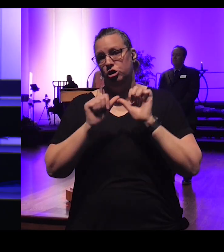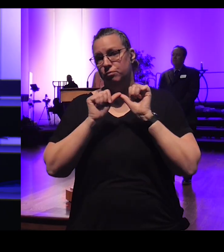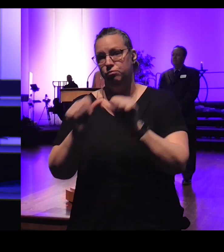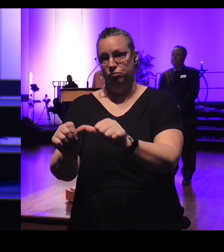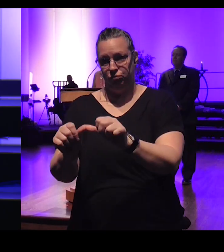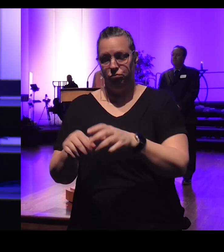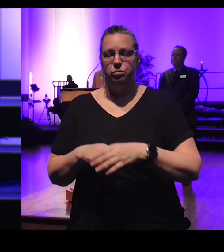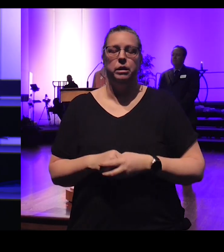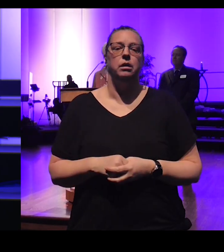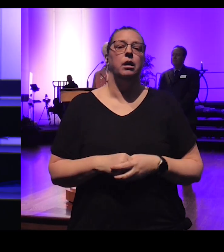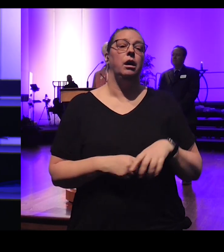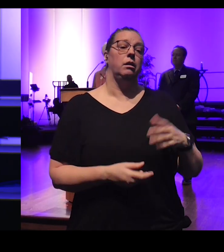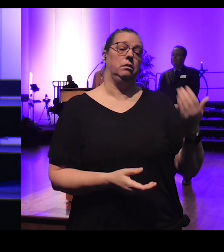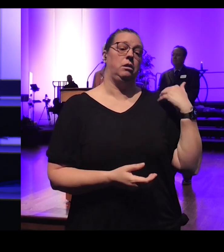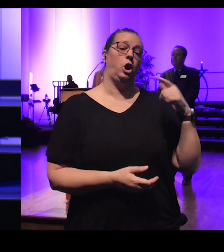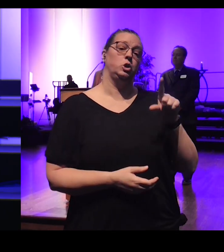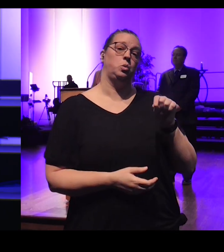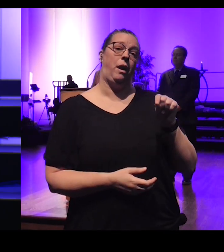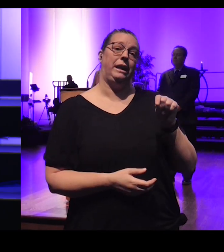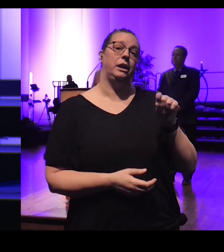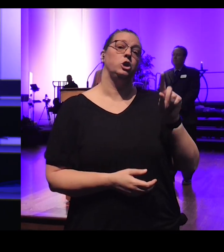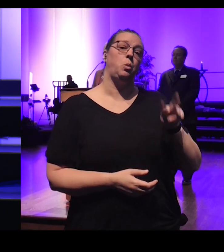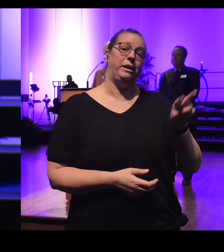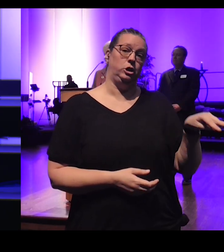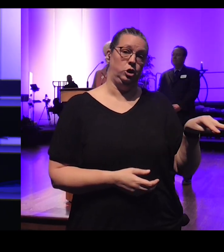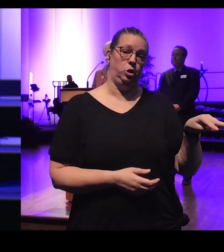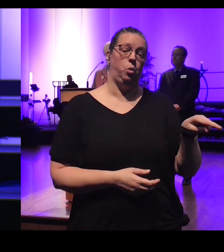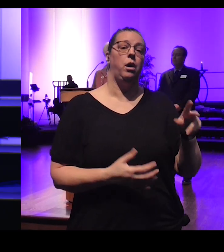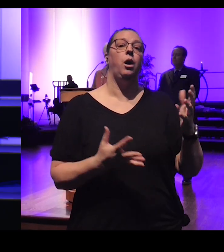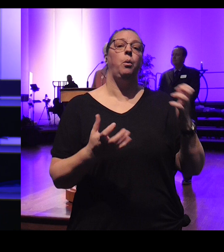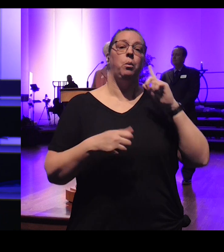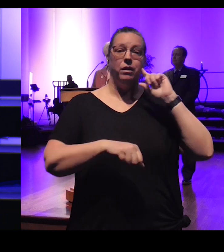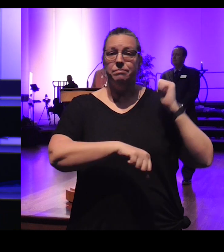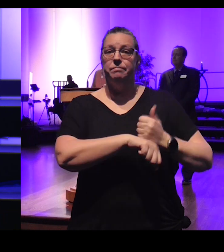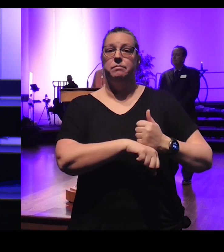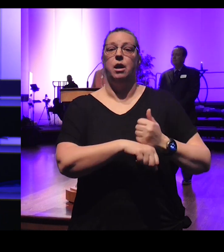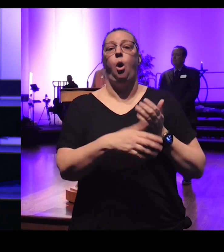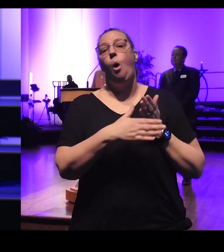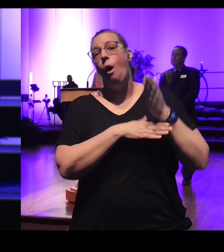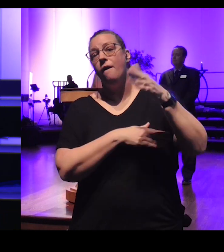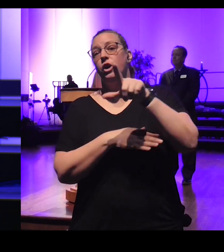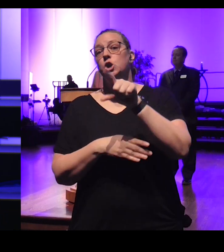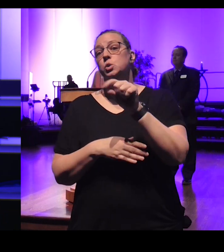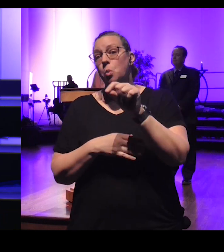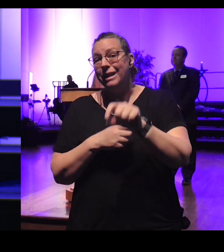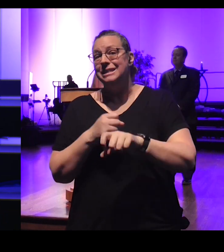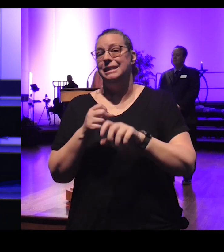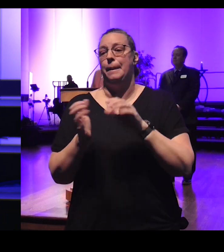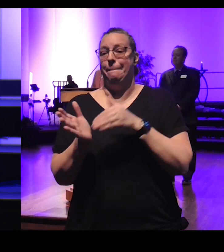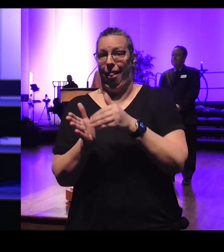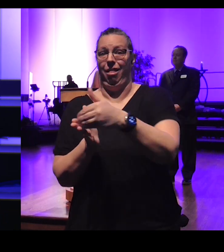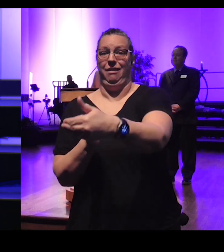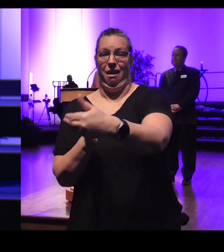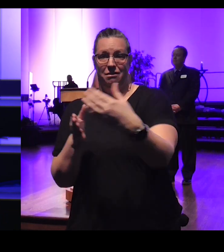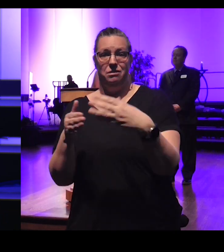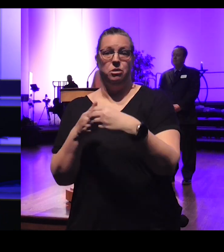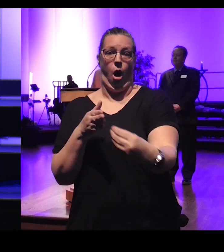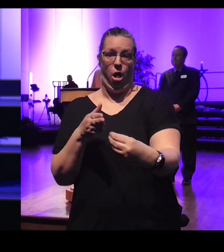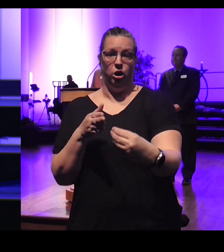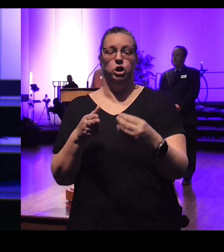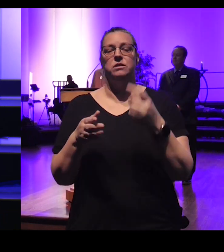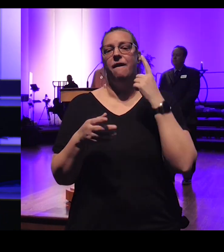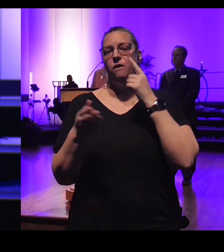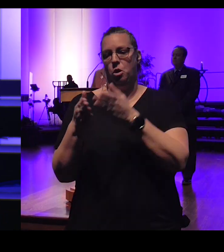the Foundation set an intention to grow the endowment to $20 million over a 10-year period. Now I'd like to